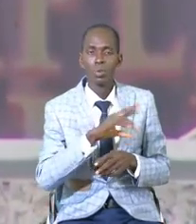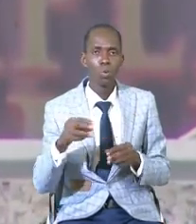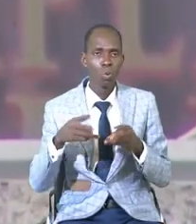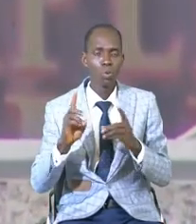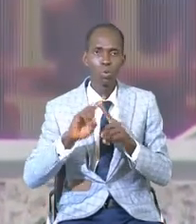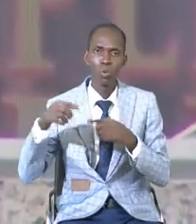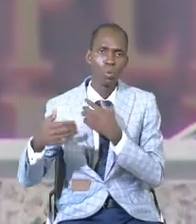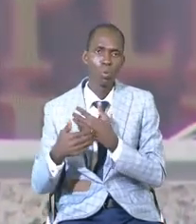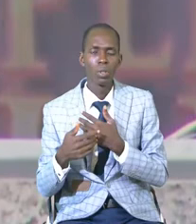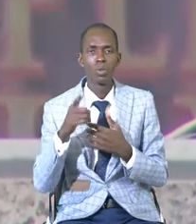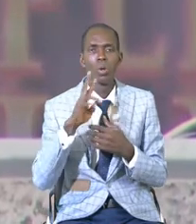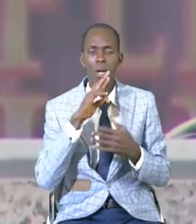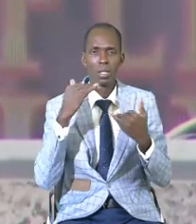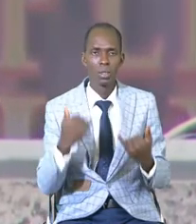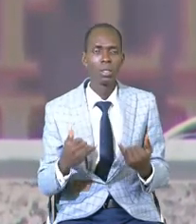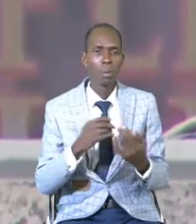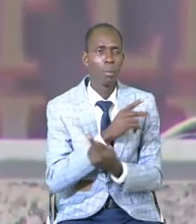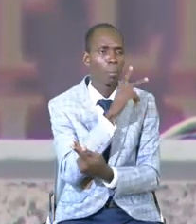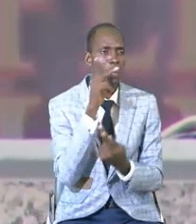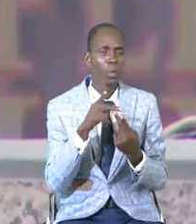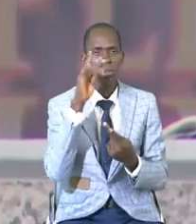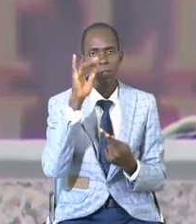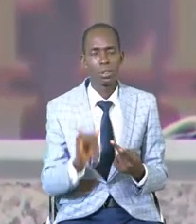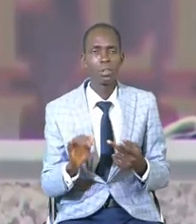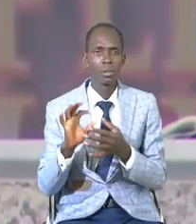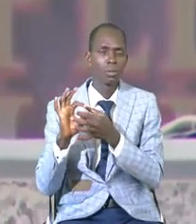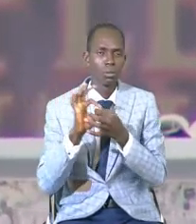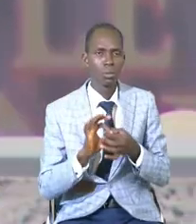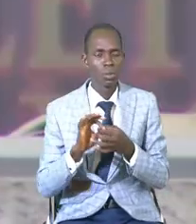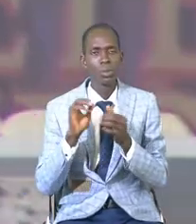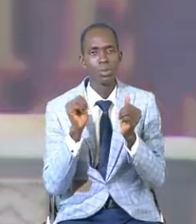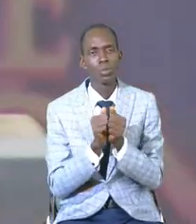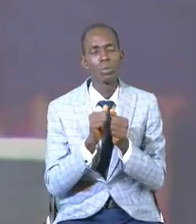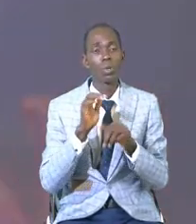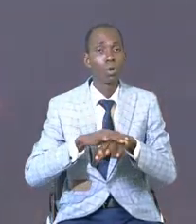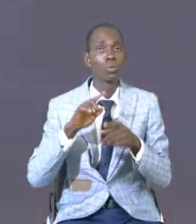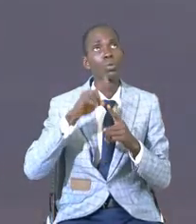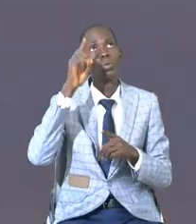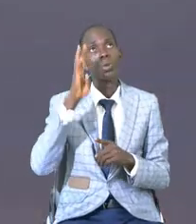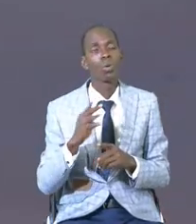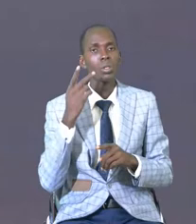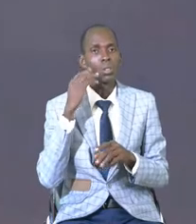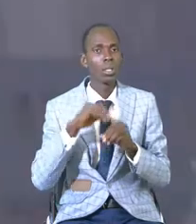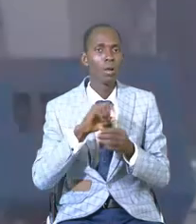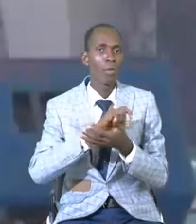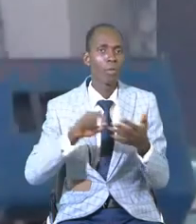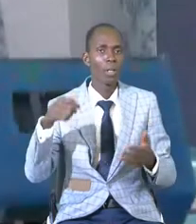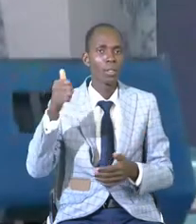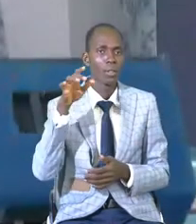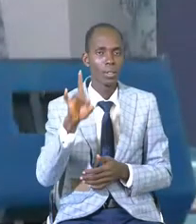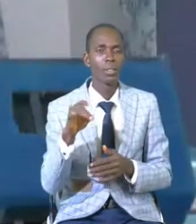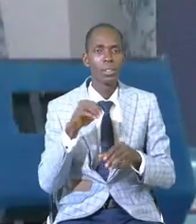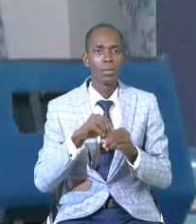and perfectly reconciled unto God. Look at verse 18 there. In verse 18, he tells